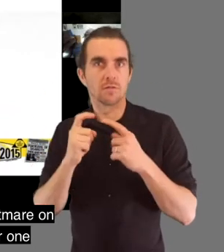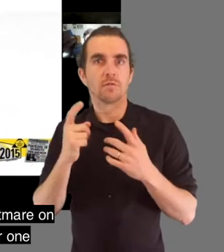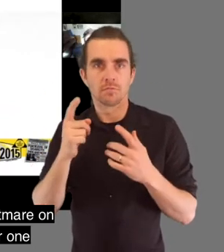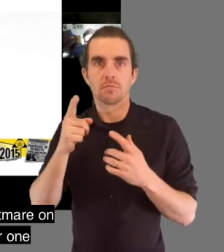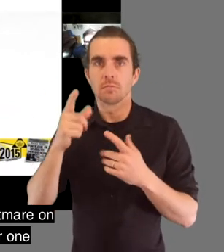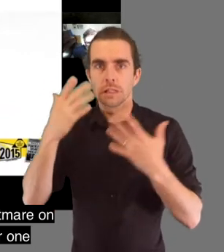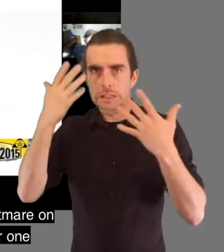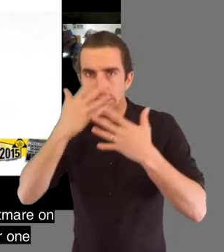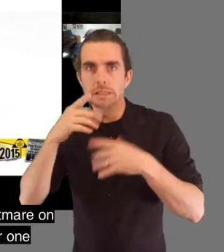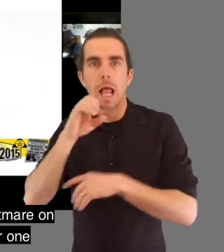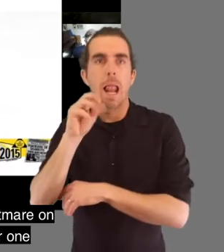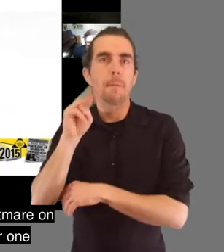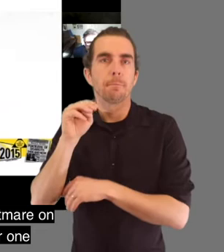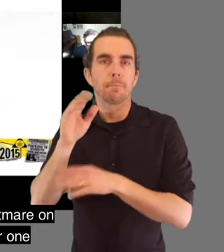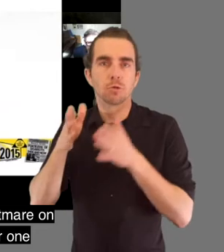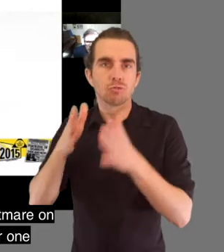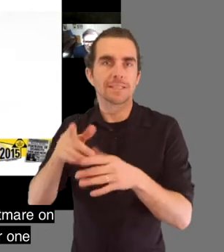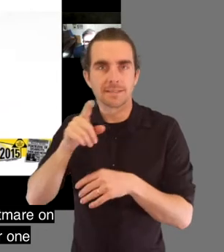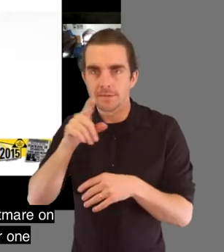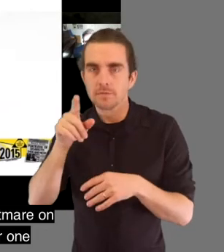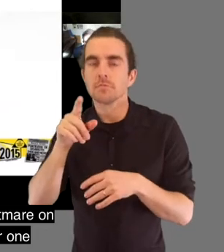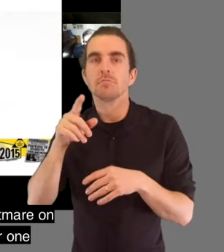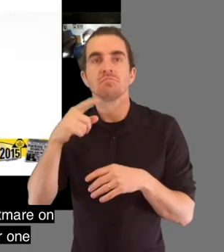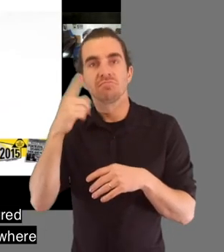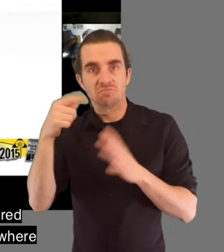Street. We've got another one there,